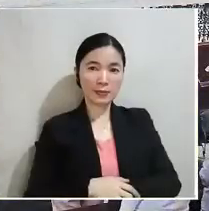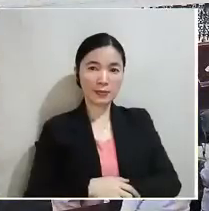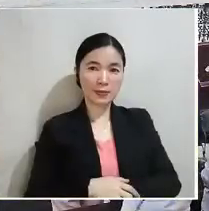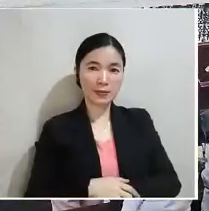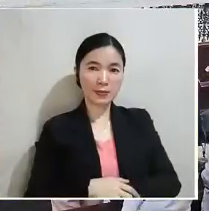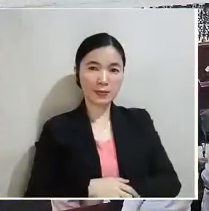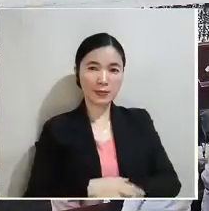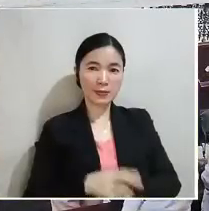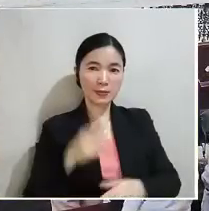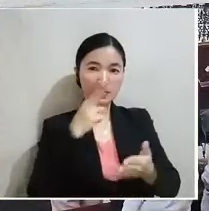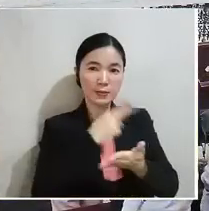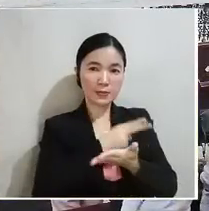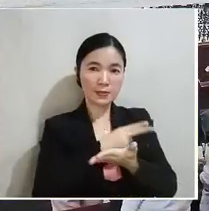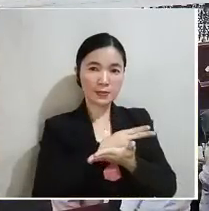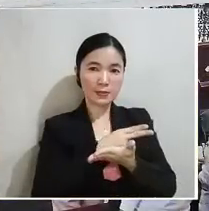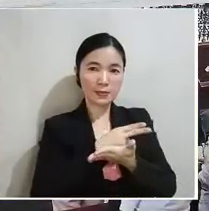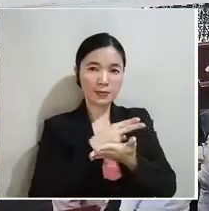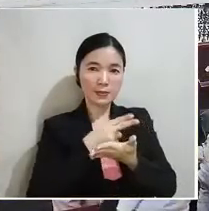Holy,